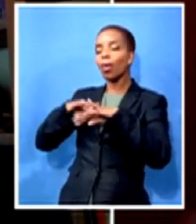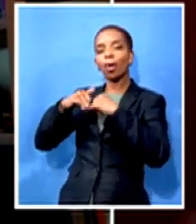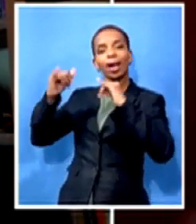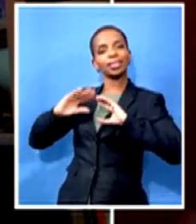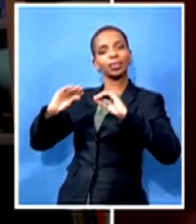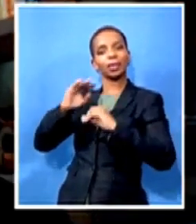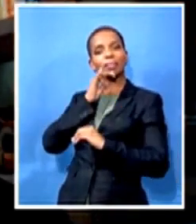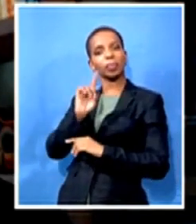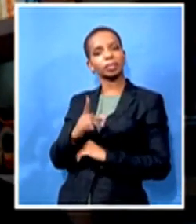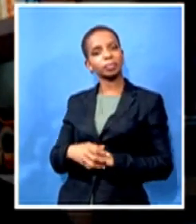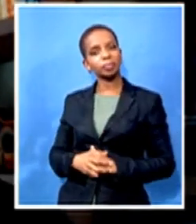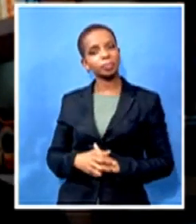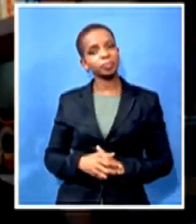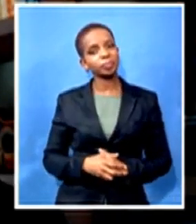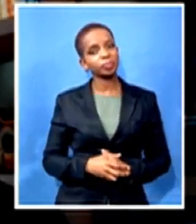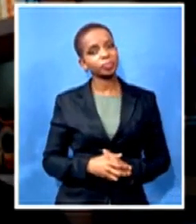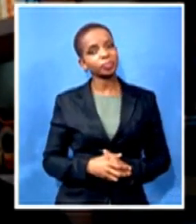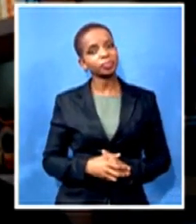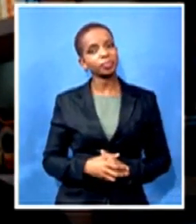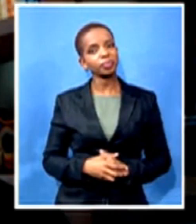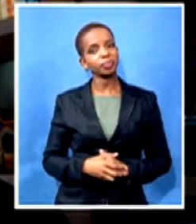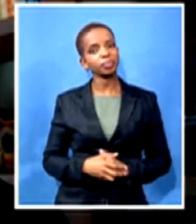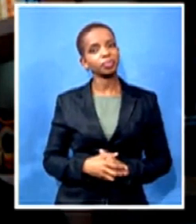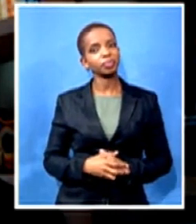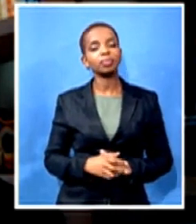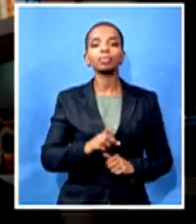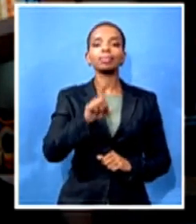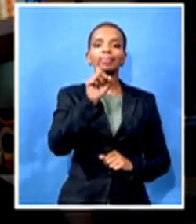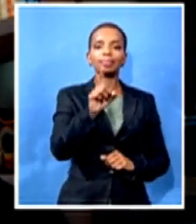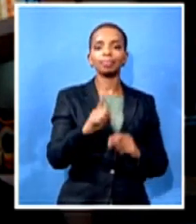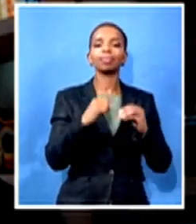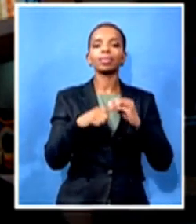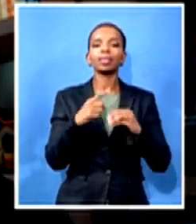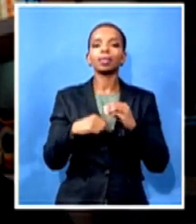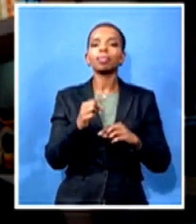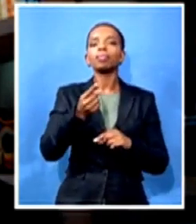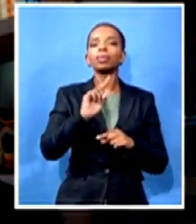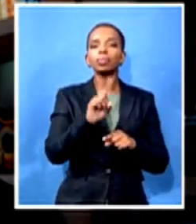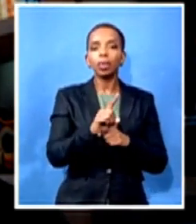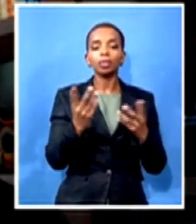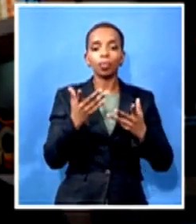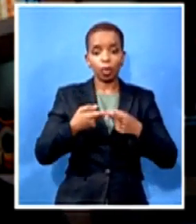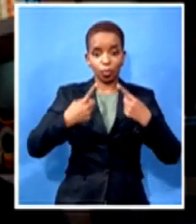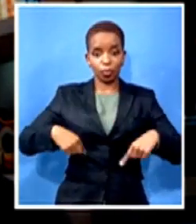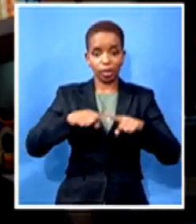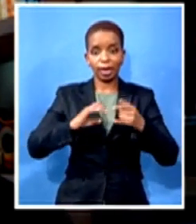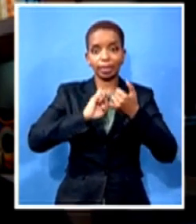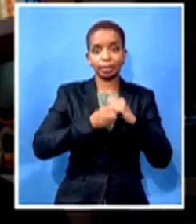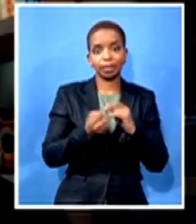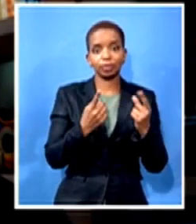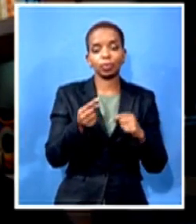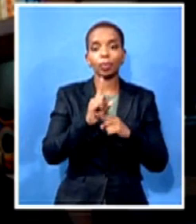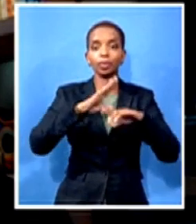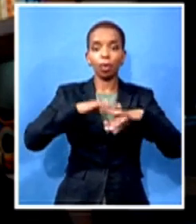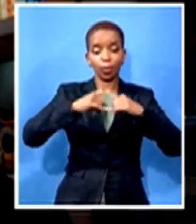Yeah, so essentially what it is about, right now we're experiencing a world where we're trying to take our offline activities into an online reality. So